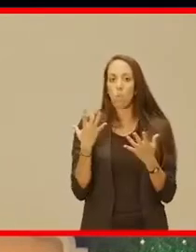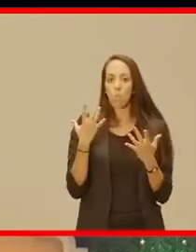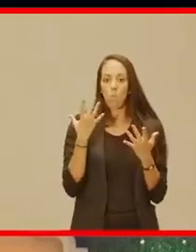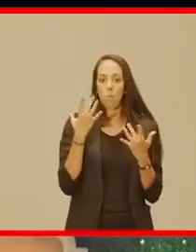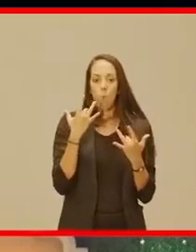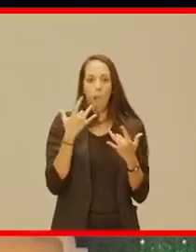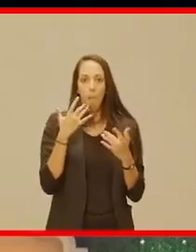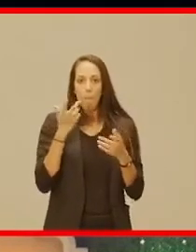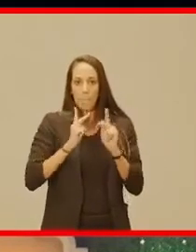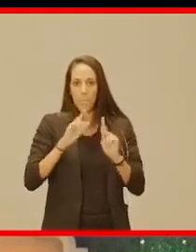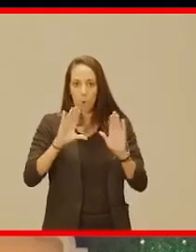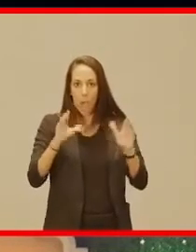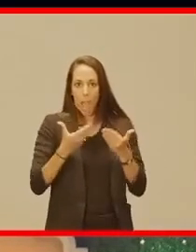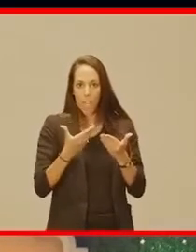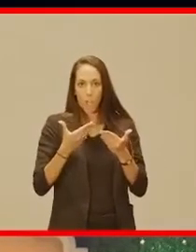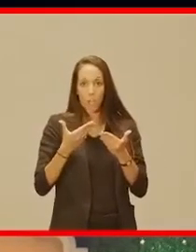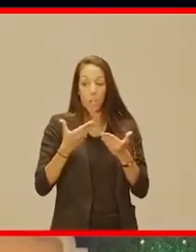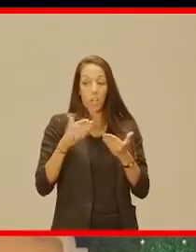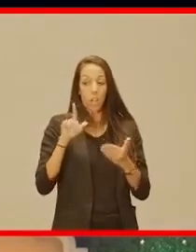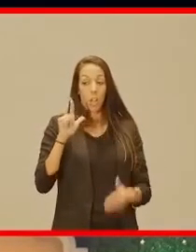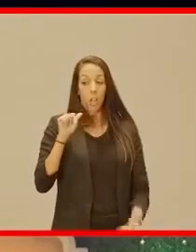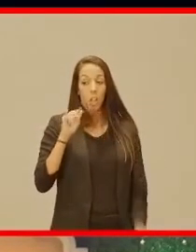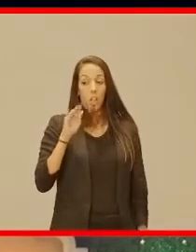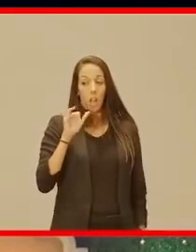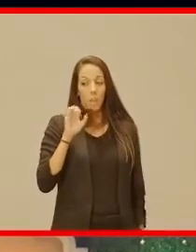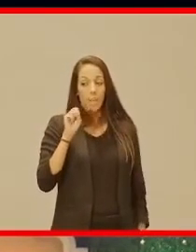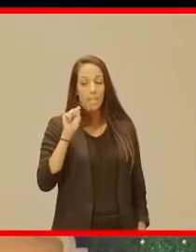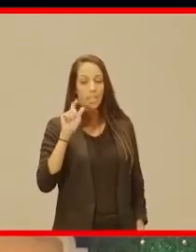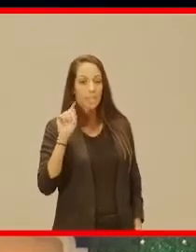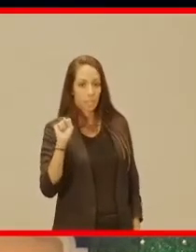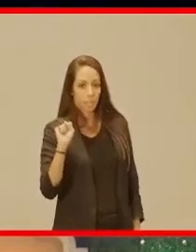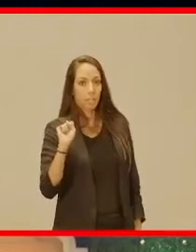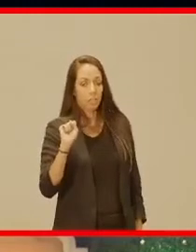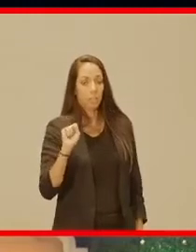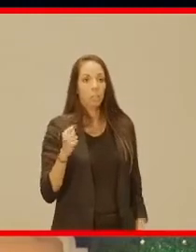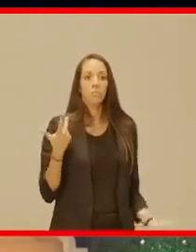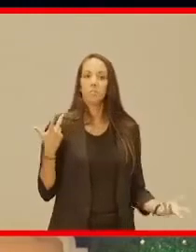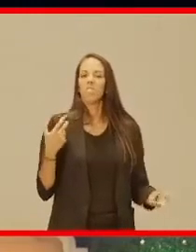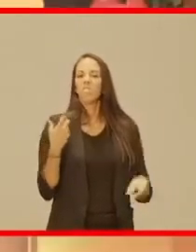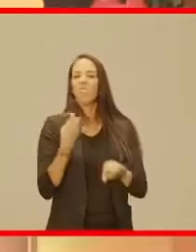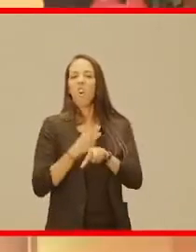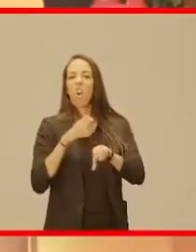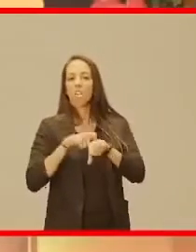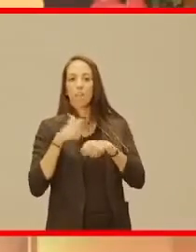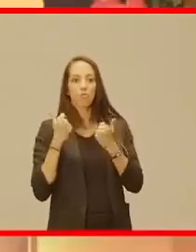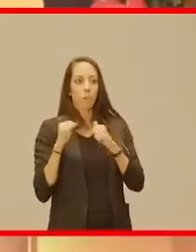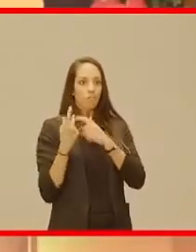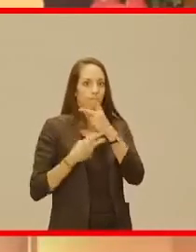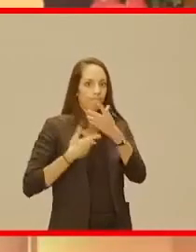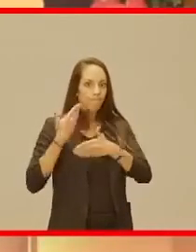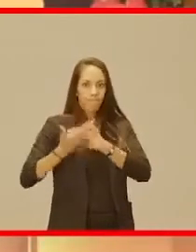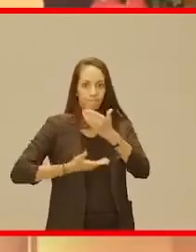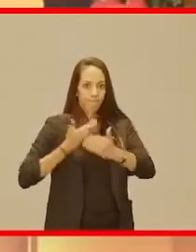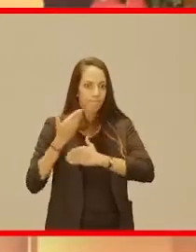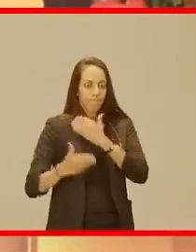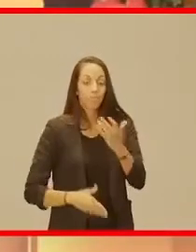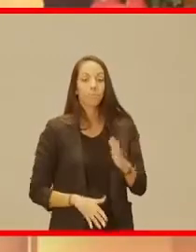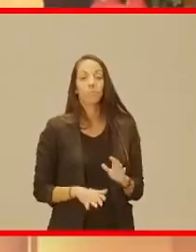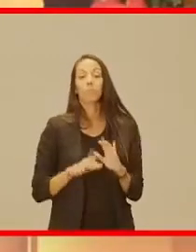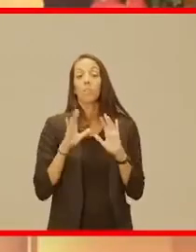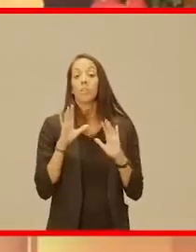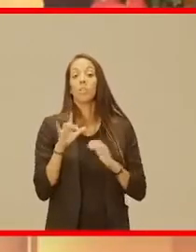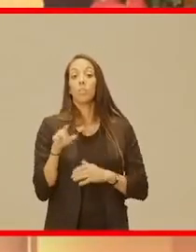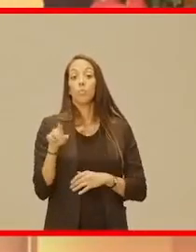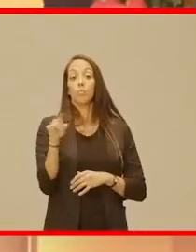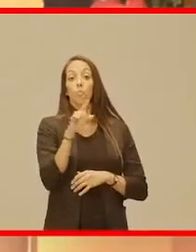right? And even the most seasoned lobbyist has a hard time keeping up, okay? Yes. Because when you're in the